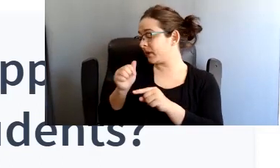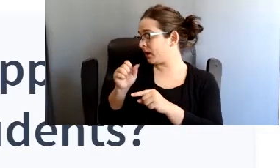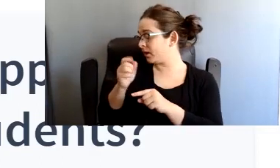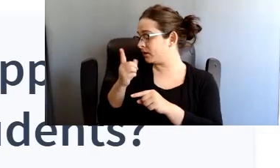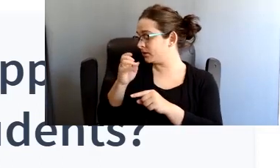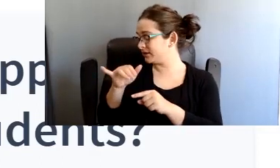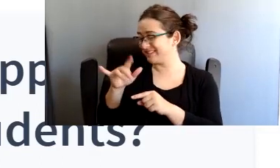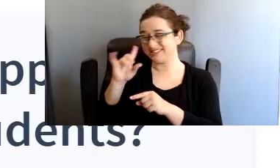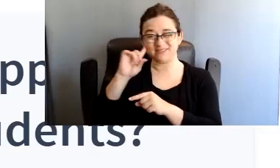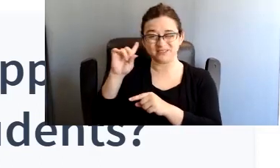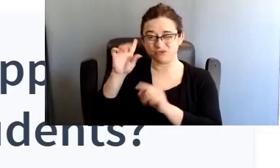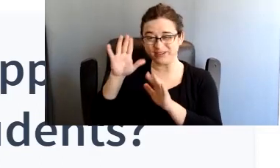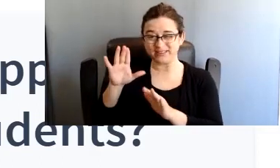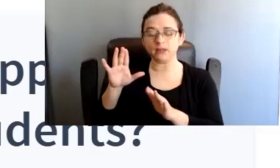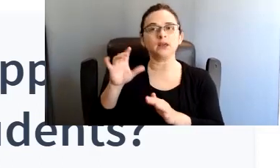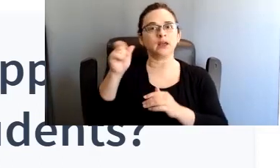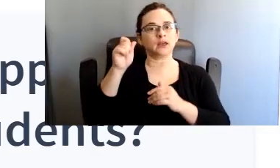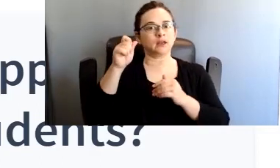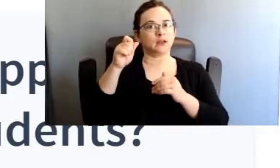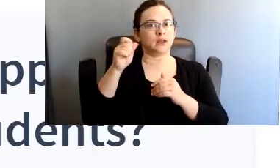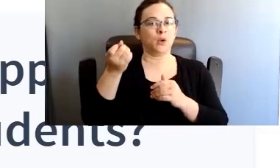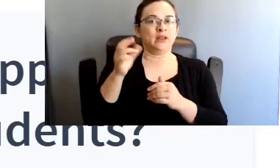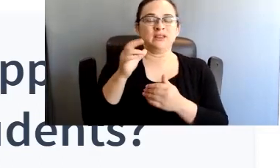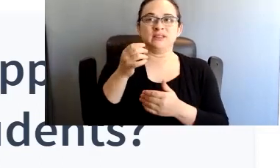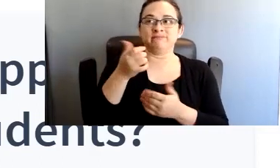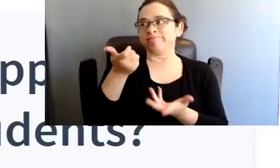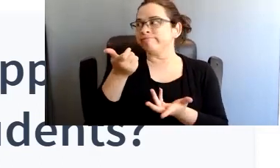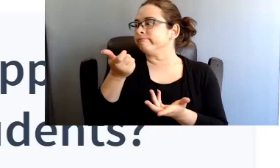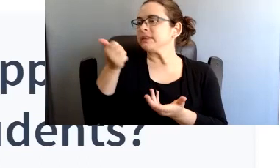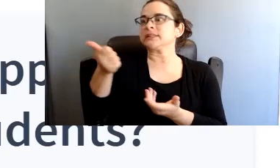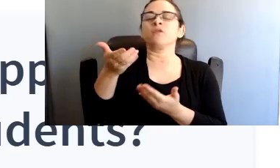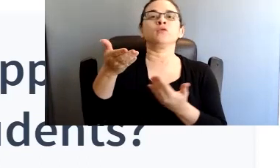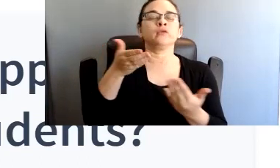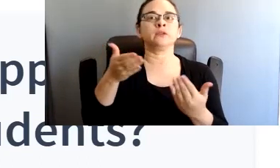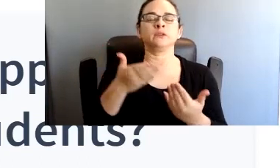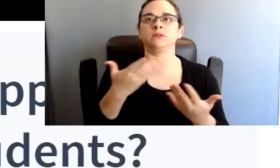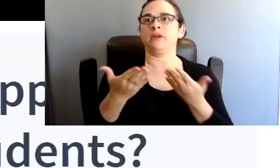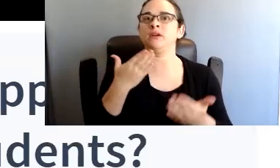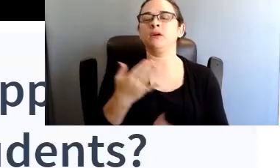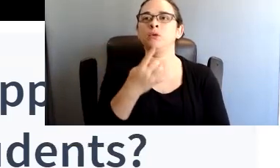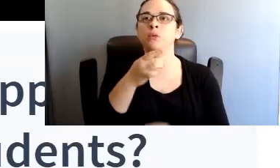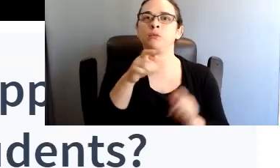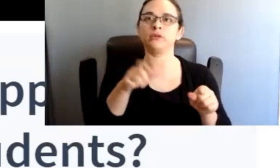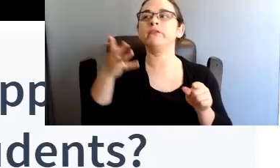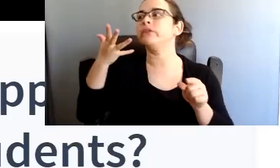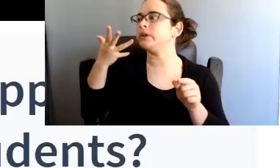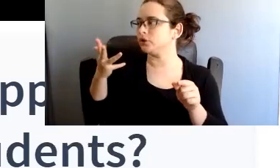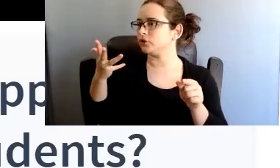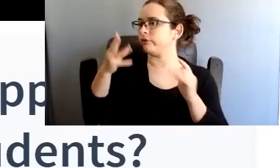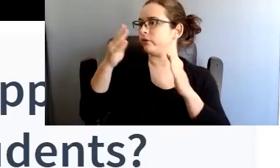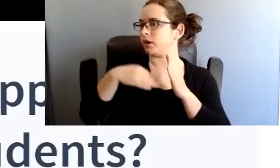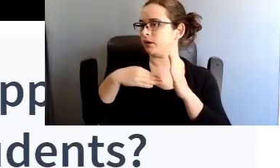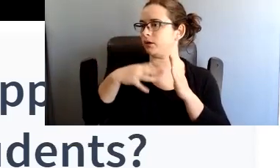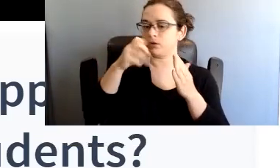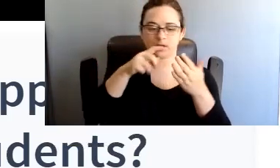like a self-service where there's maybe a person that's like, oh, you're done, you filled this out, like, this is